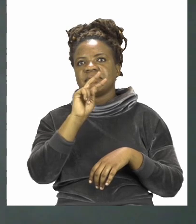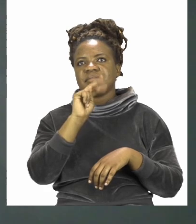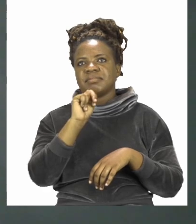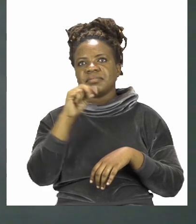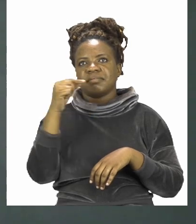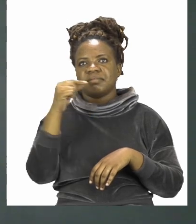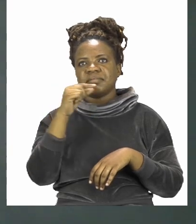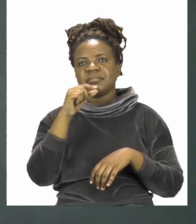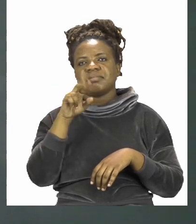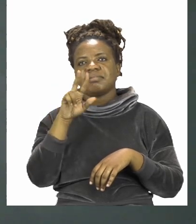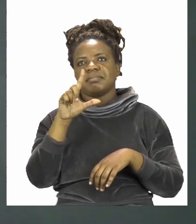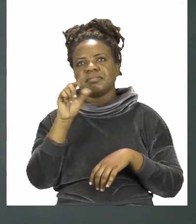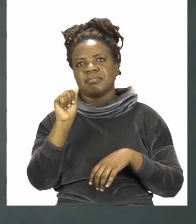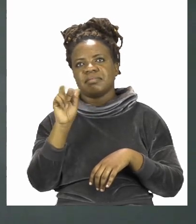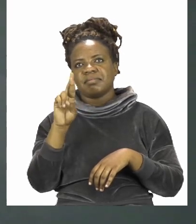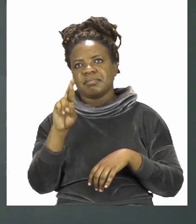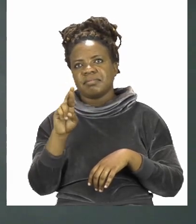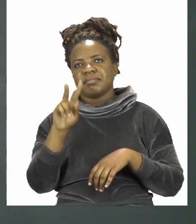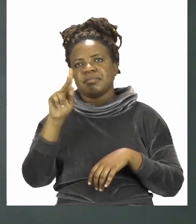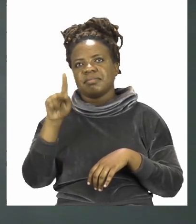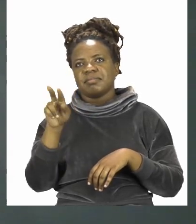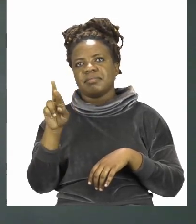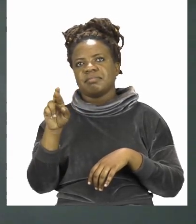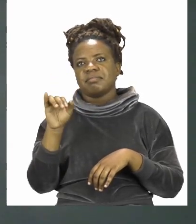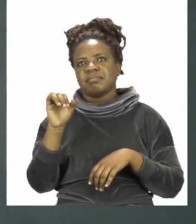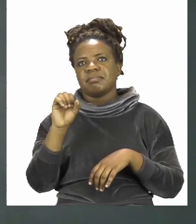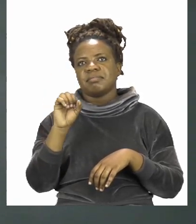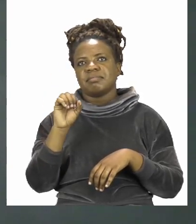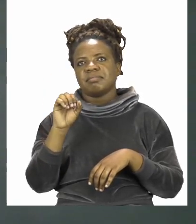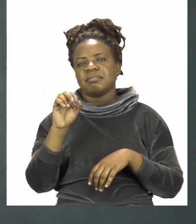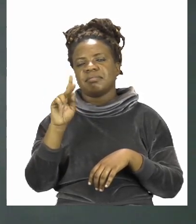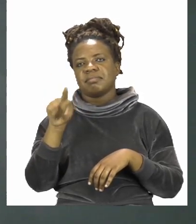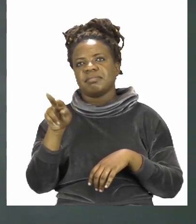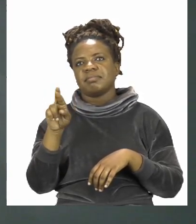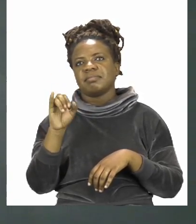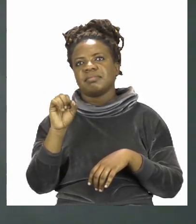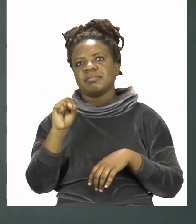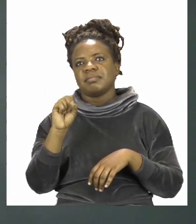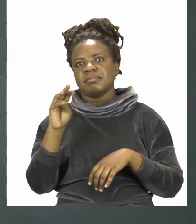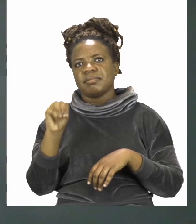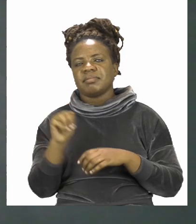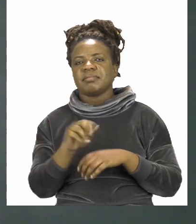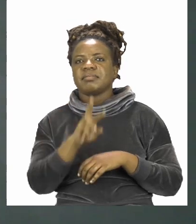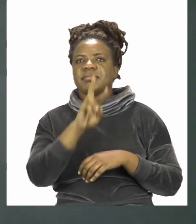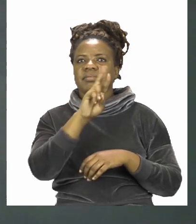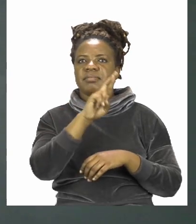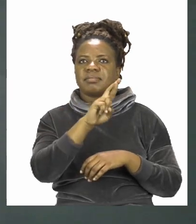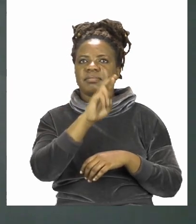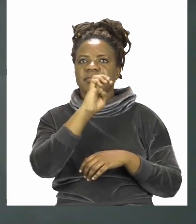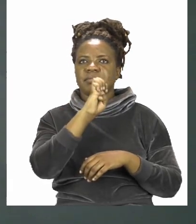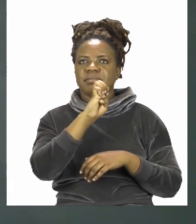prism. Everyone, let's say rectangular prism.